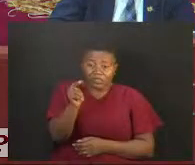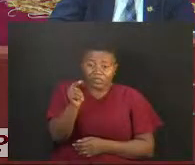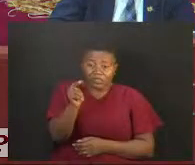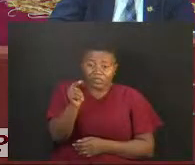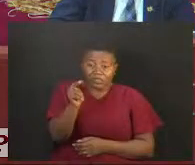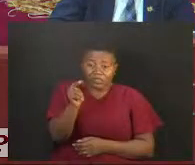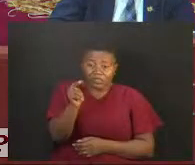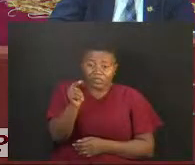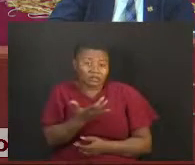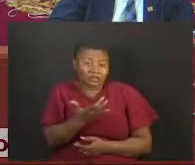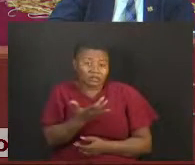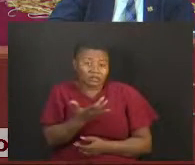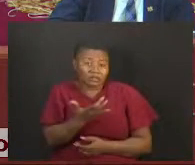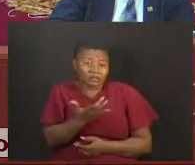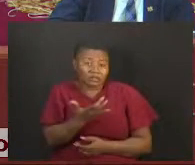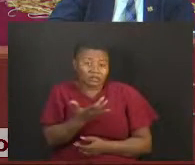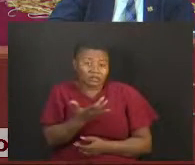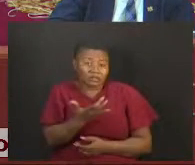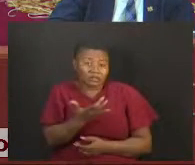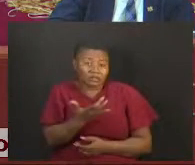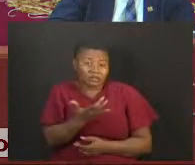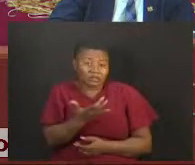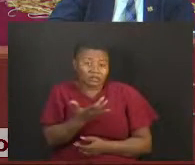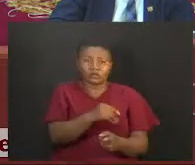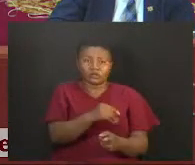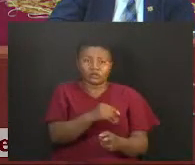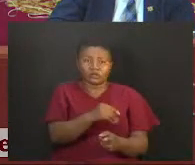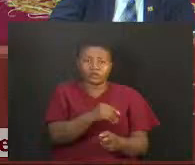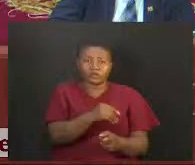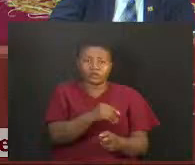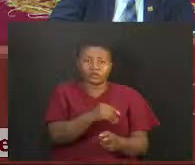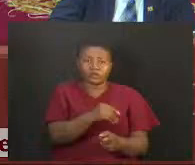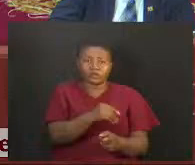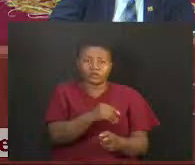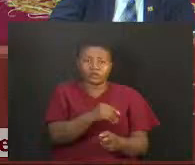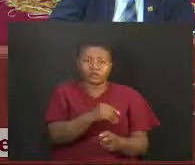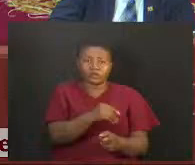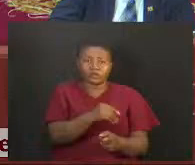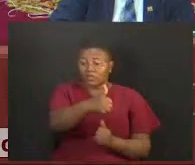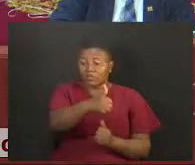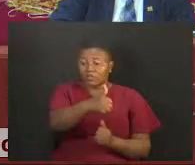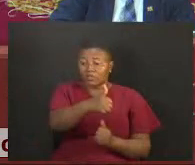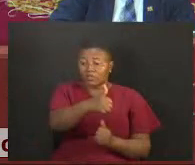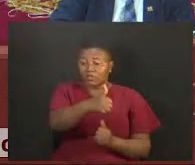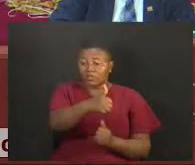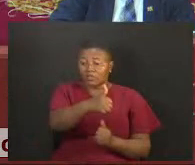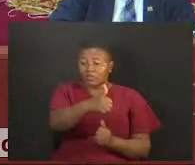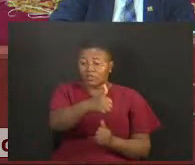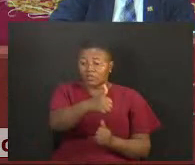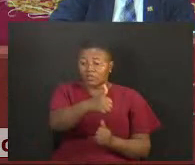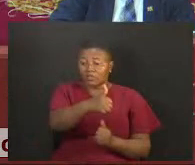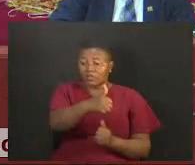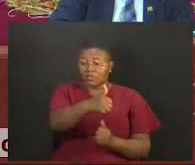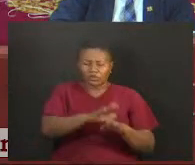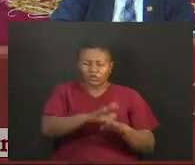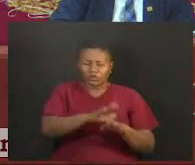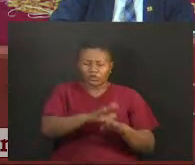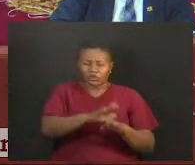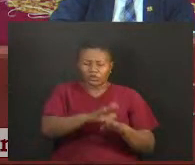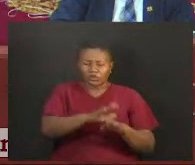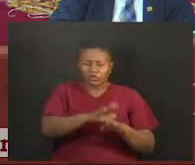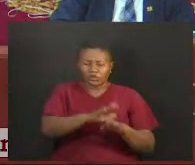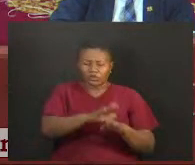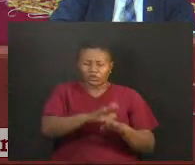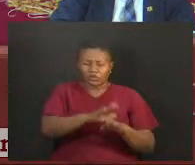people of Ghana, expressed through the engagement with diverse stakeholders. As part of our broad consultation also, ahead of